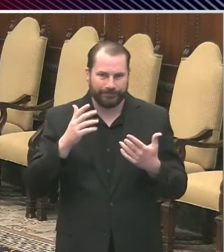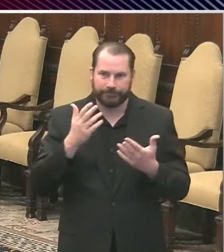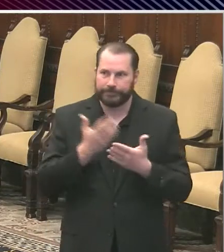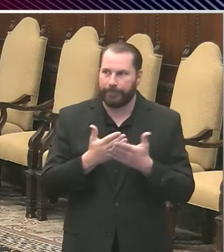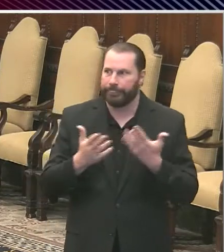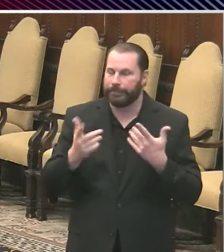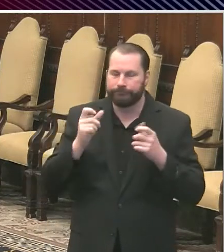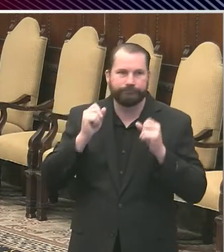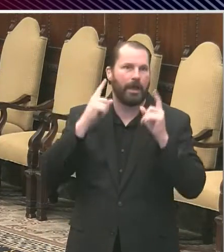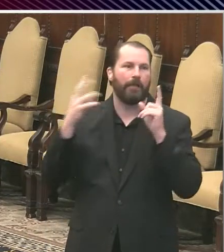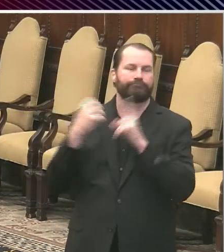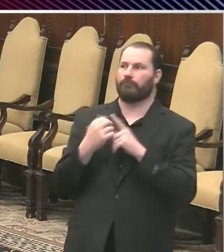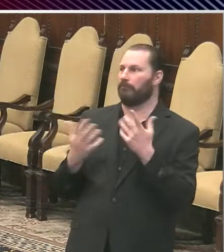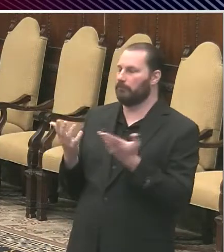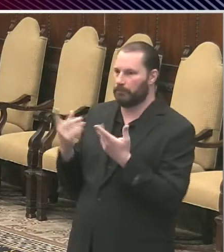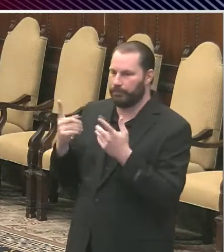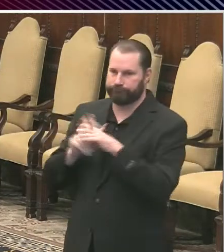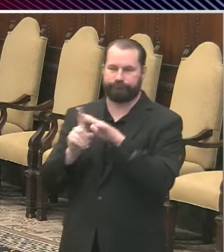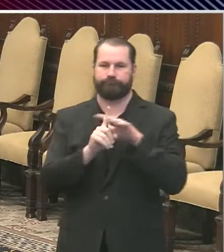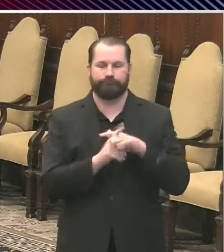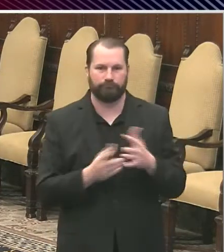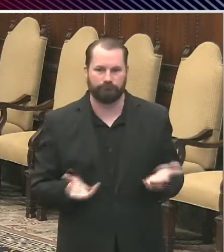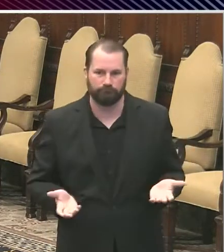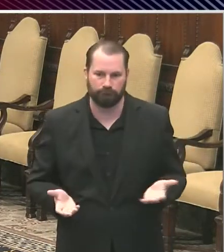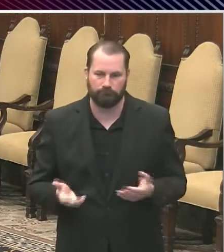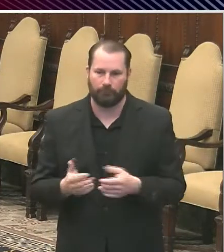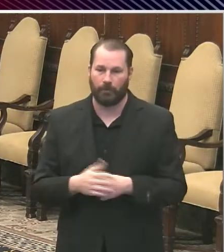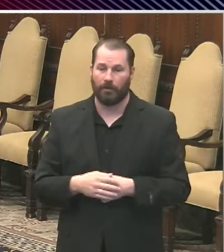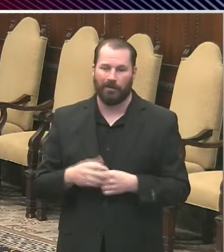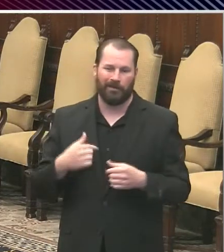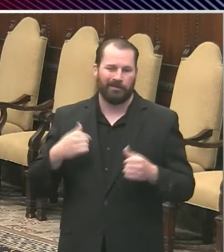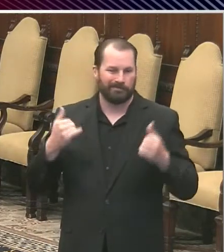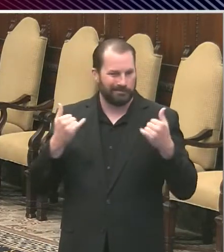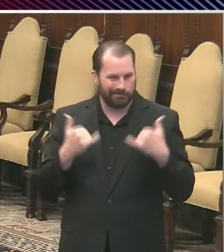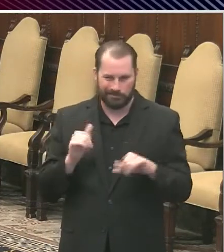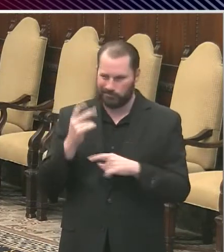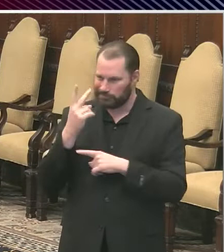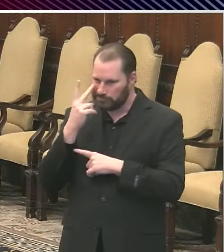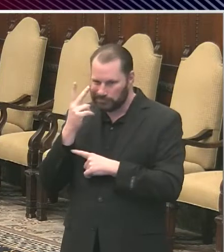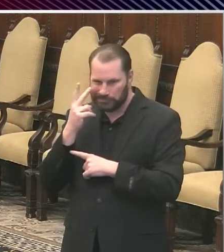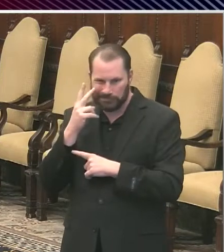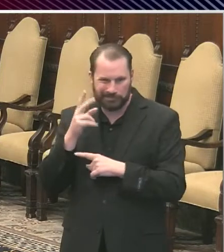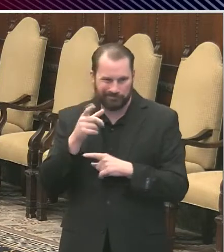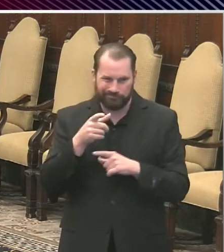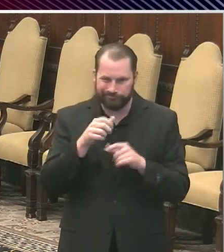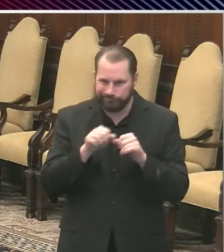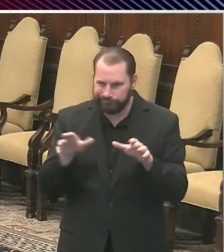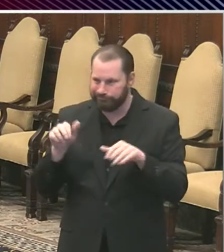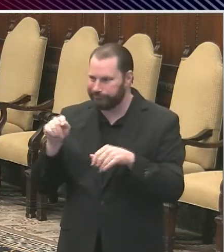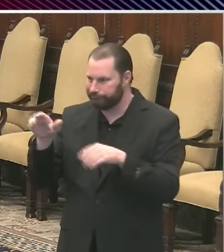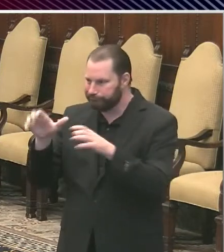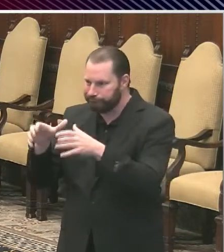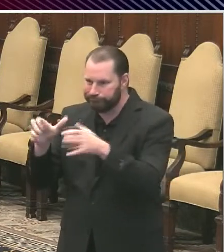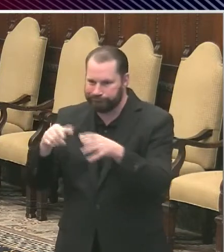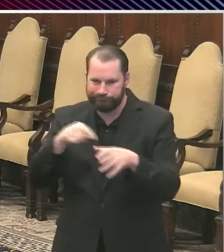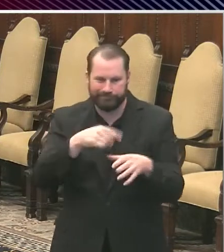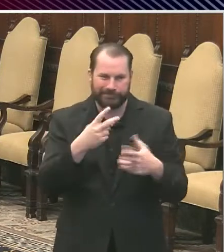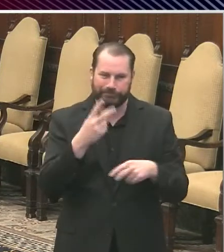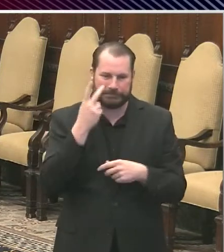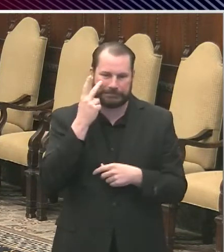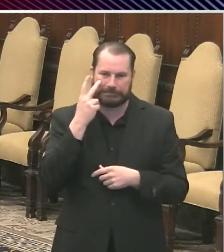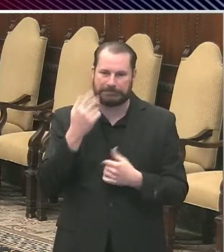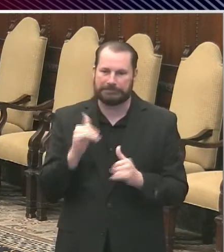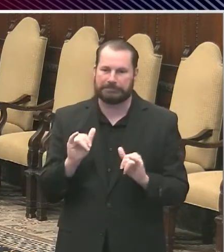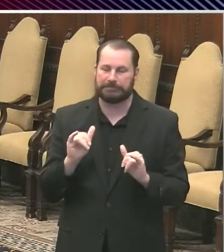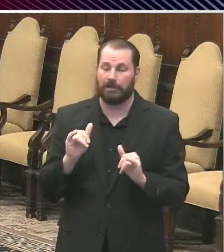infection in a variety of congregate settings where people live together, including the city's jail. Right now, we have 62 inmates who are testing positive.